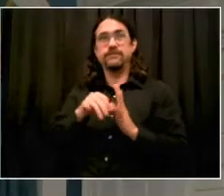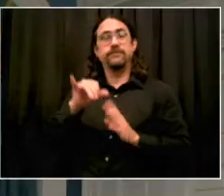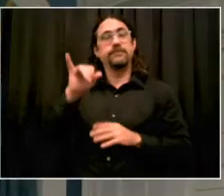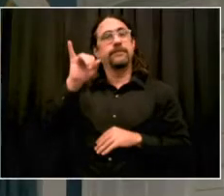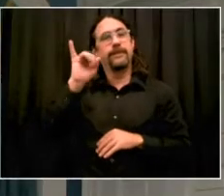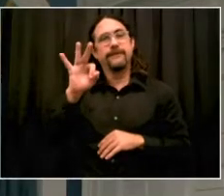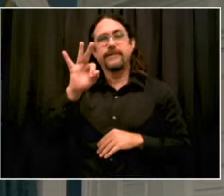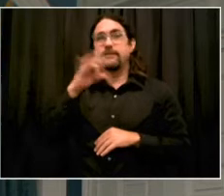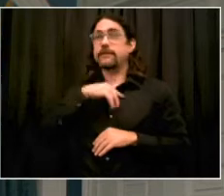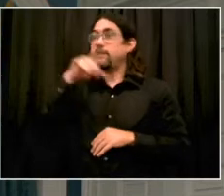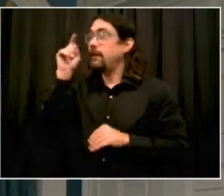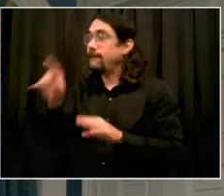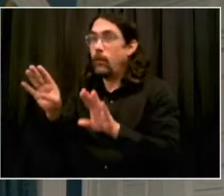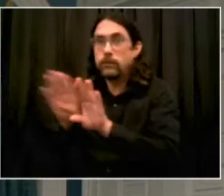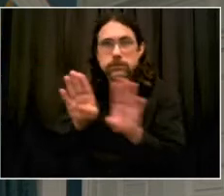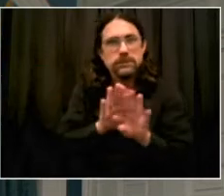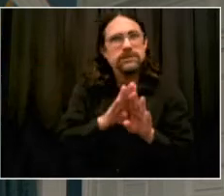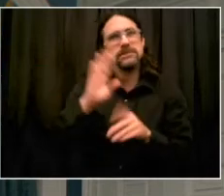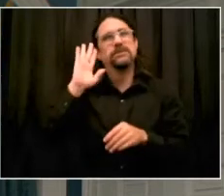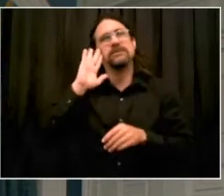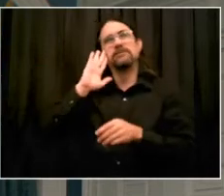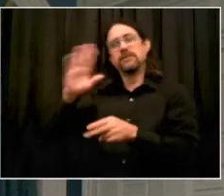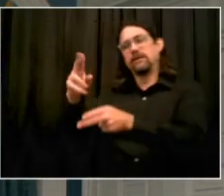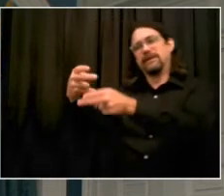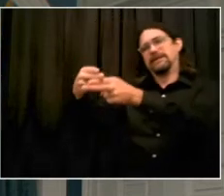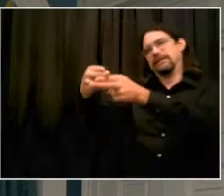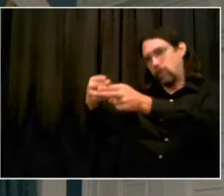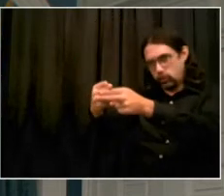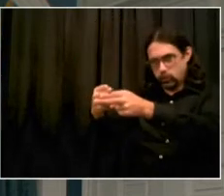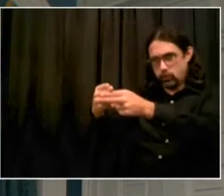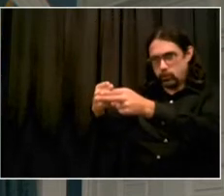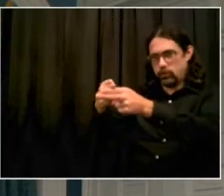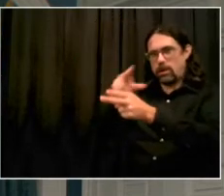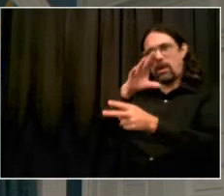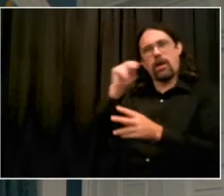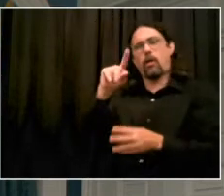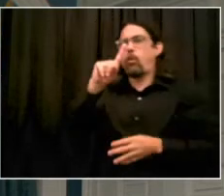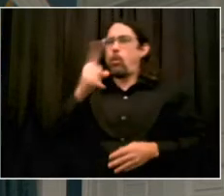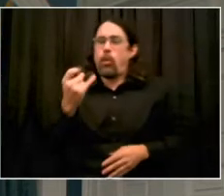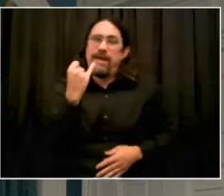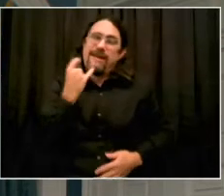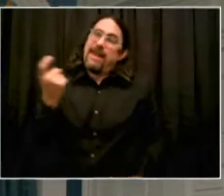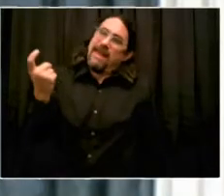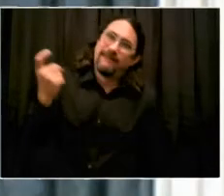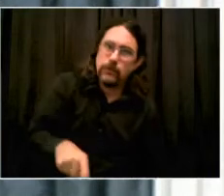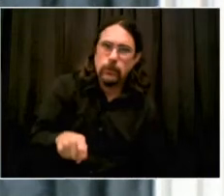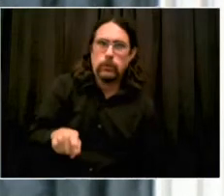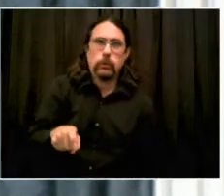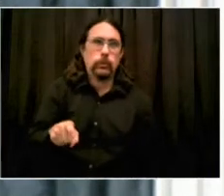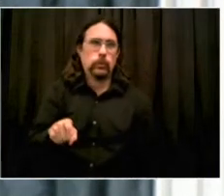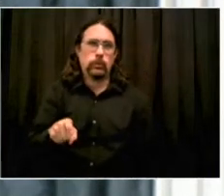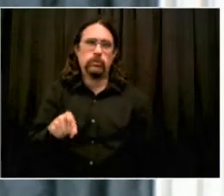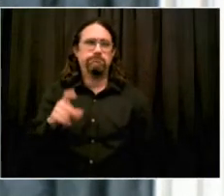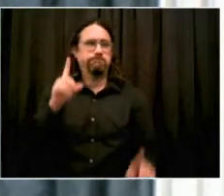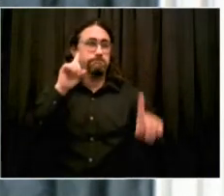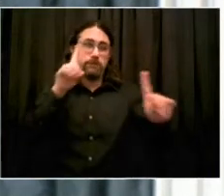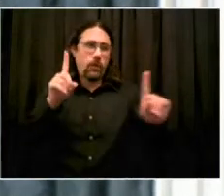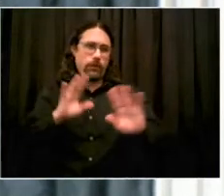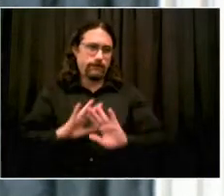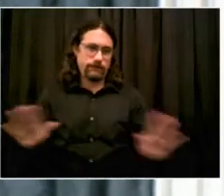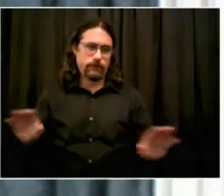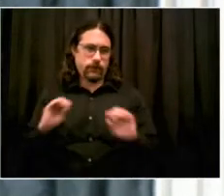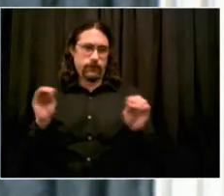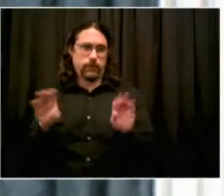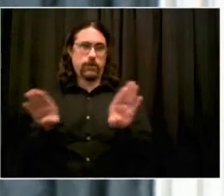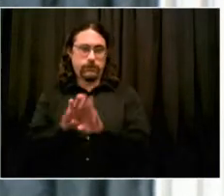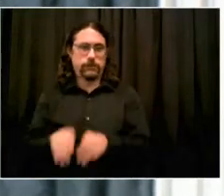points. One to underline is the idea that the goal of any time there is a halt